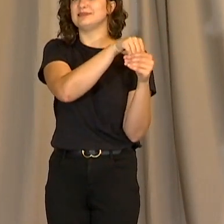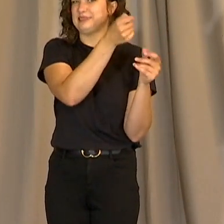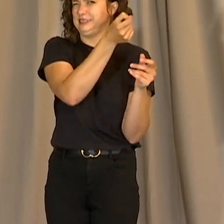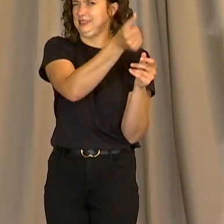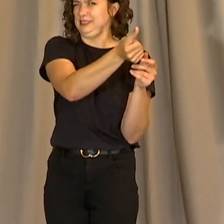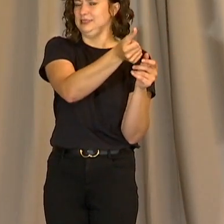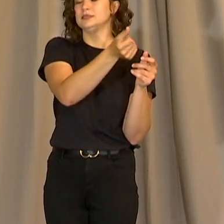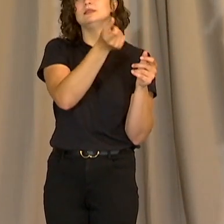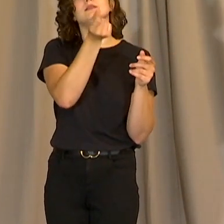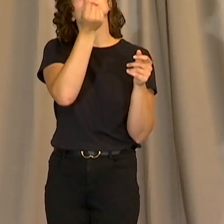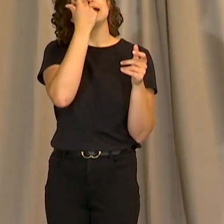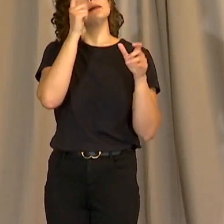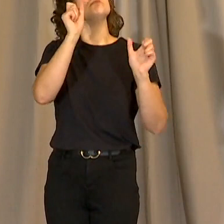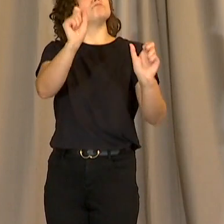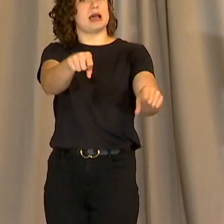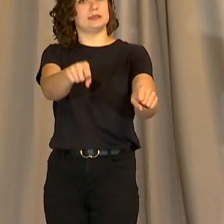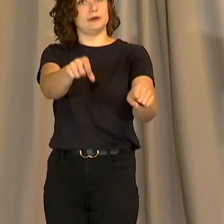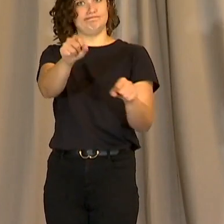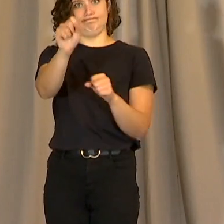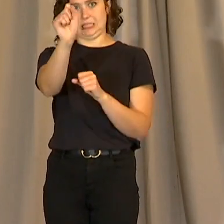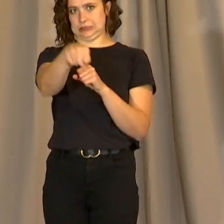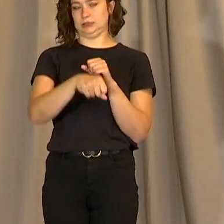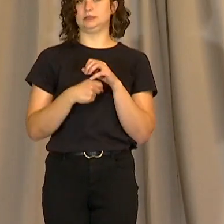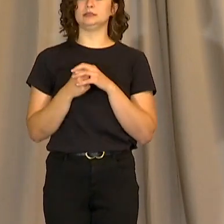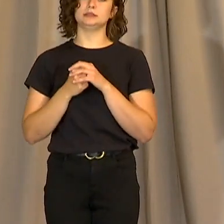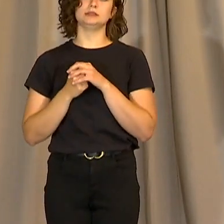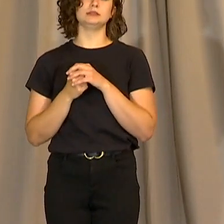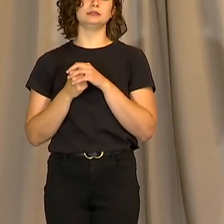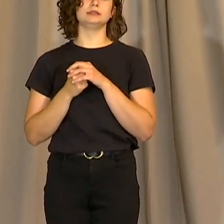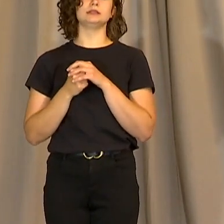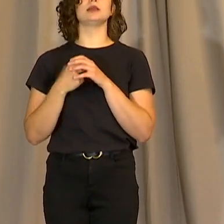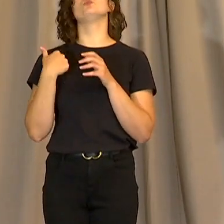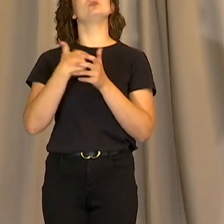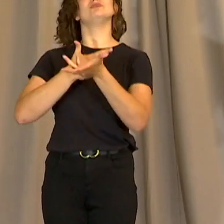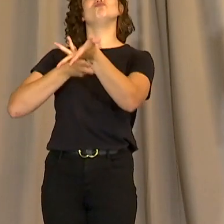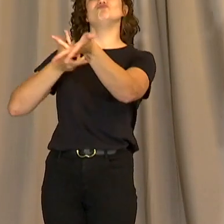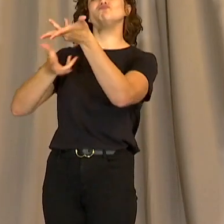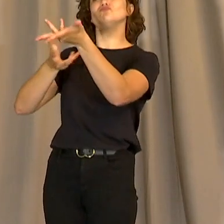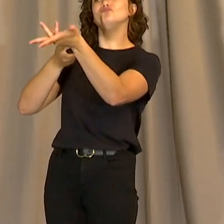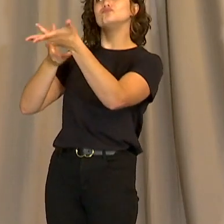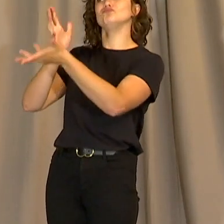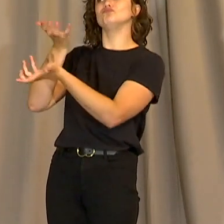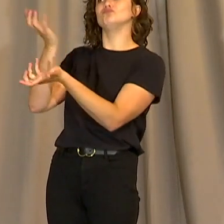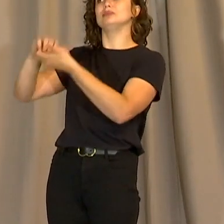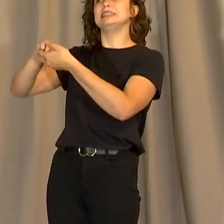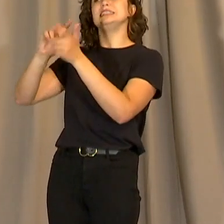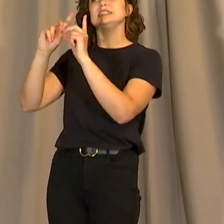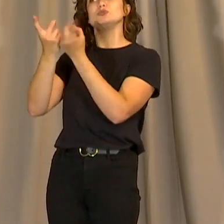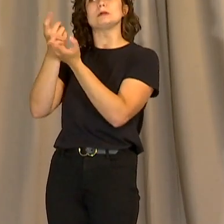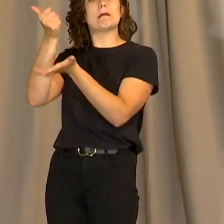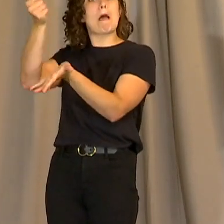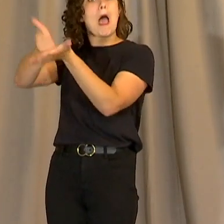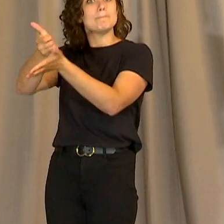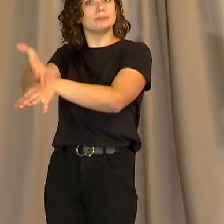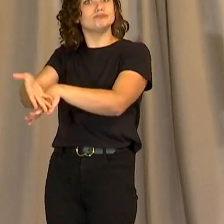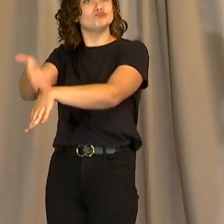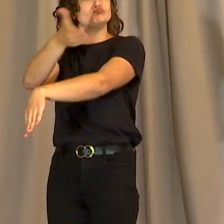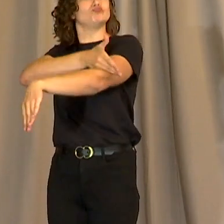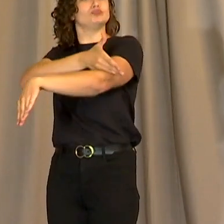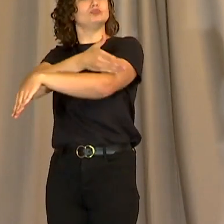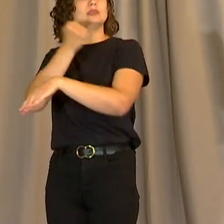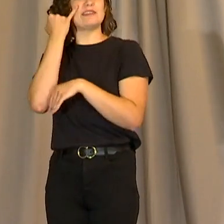it is possible, and we're working to work with districts to lead the way. So if you're interested in that work,